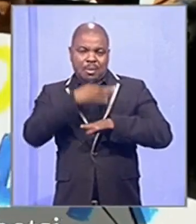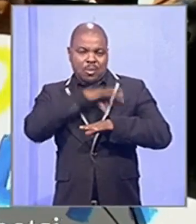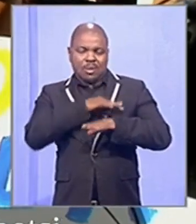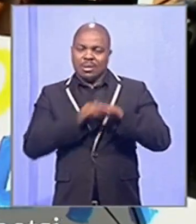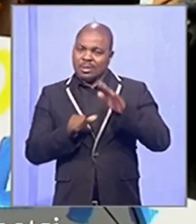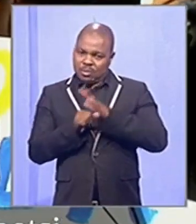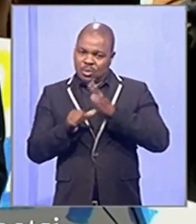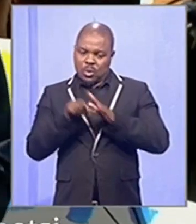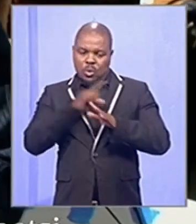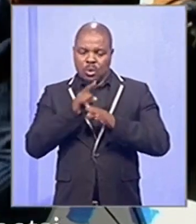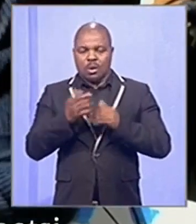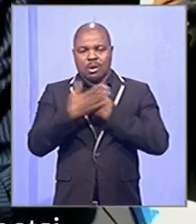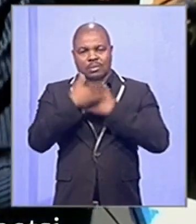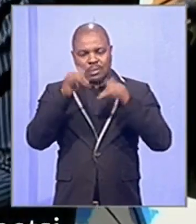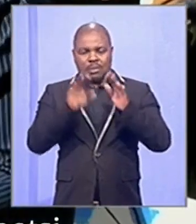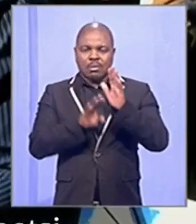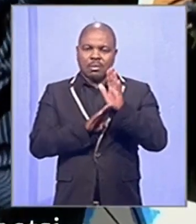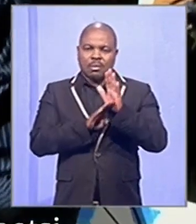exemption of